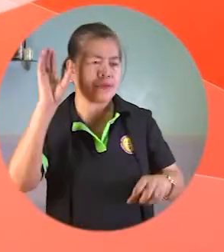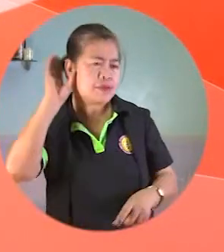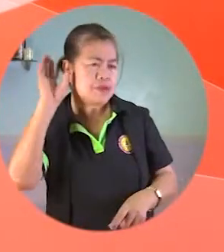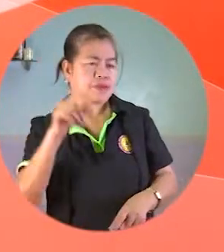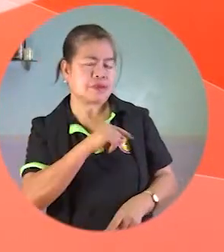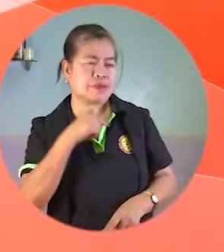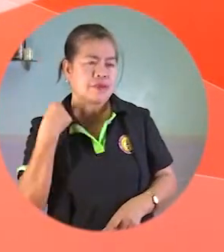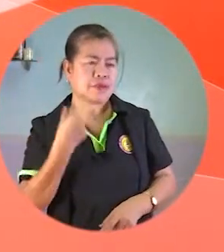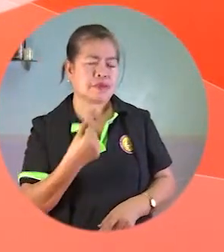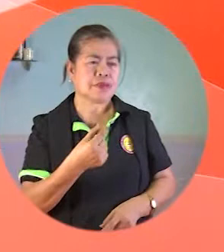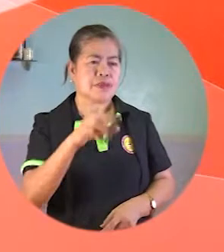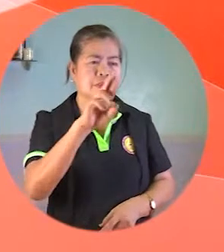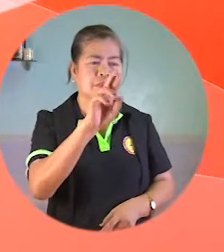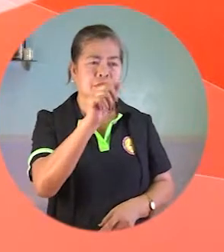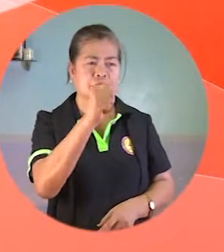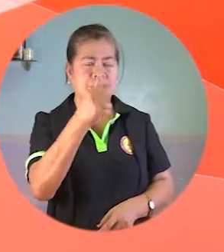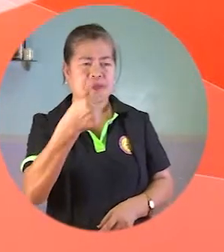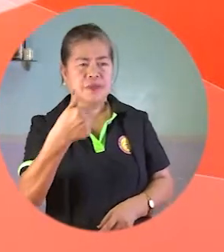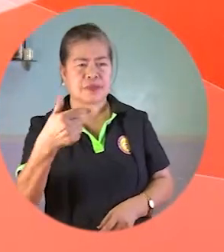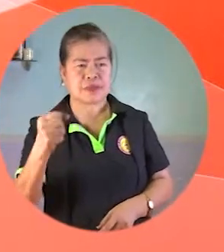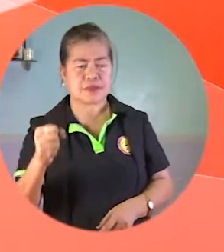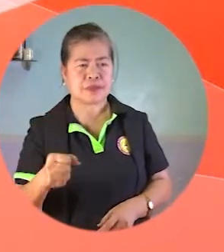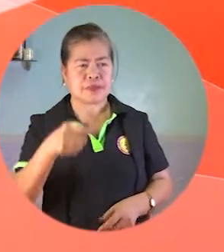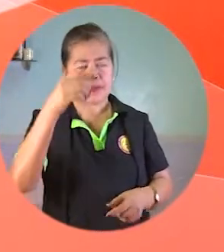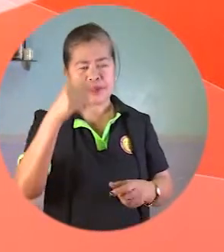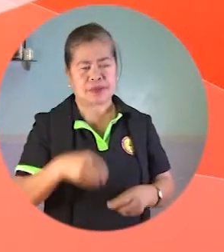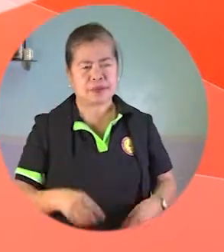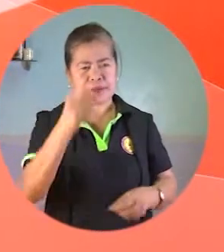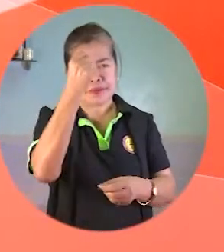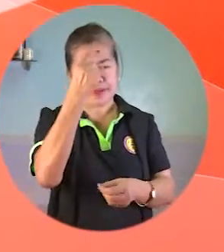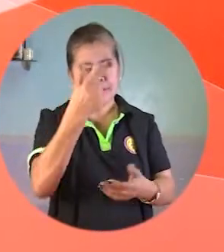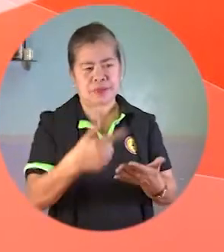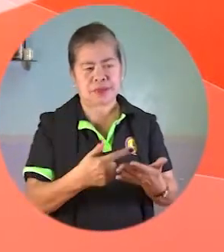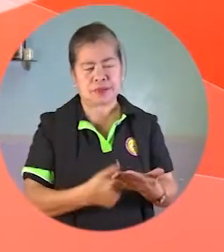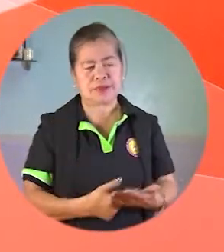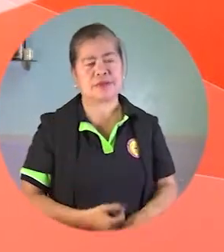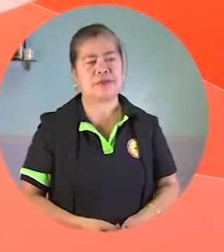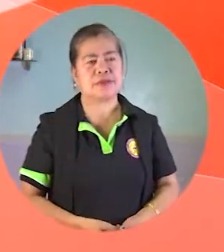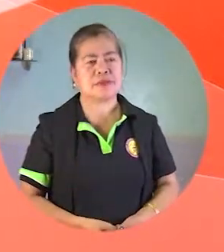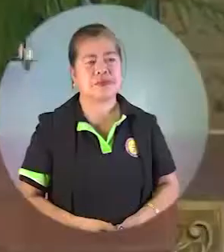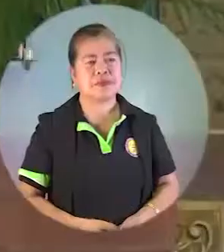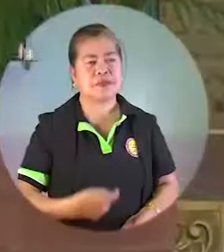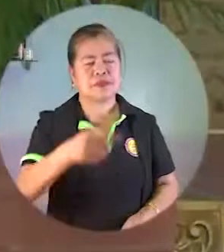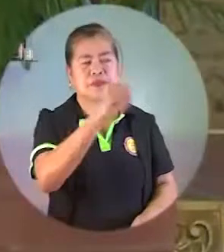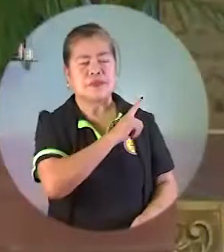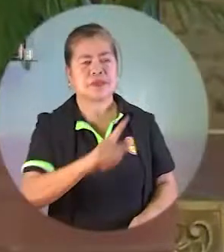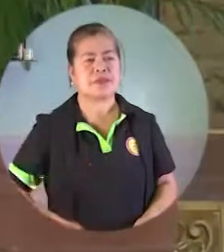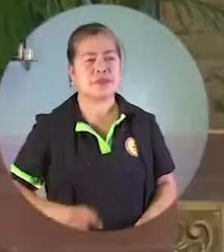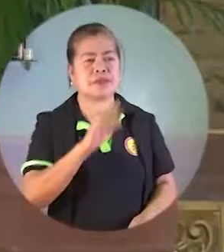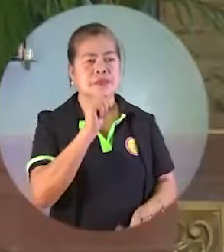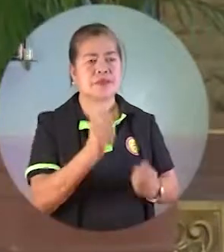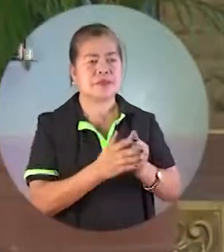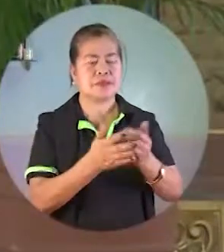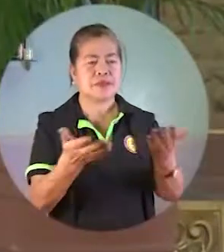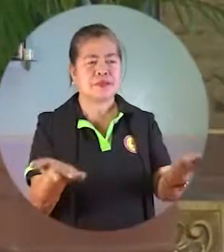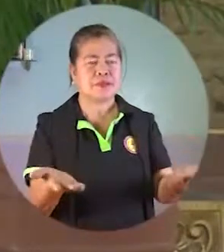Let us listen to Father Randy Raagas as he deepens our understanding of today's Gospel. The Lord be with